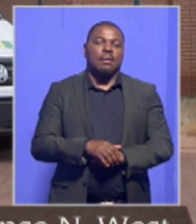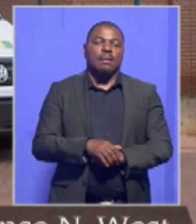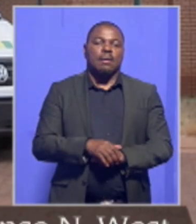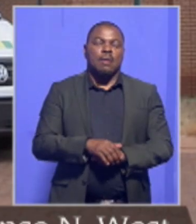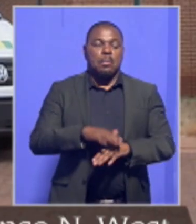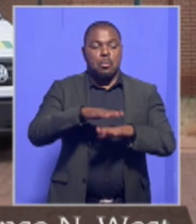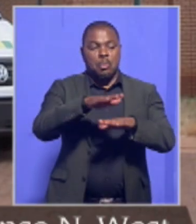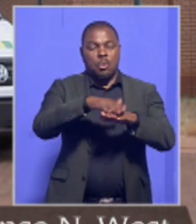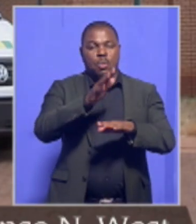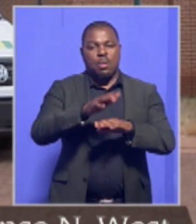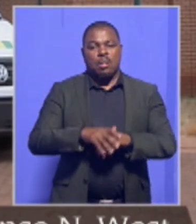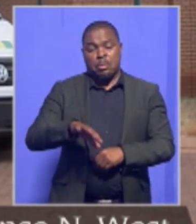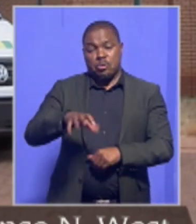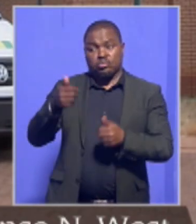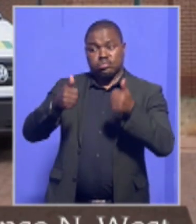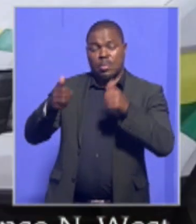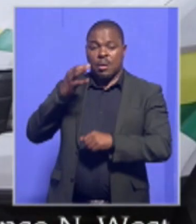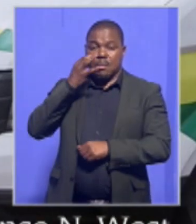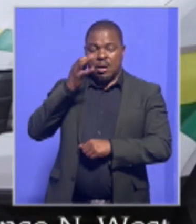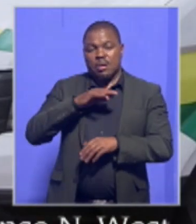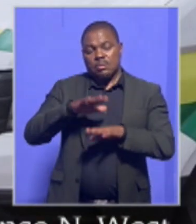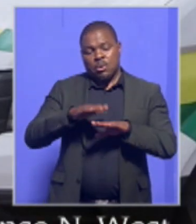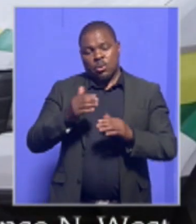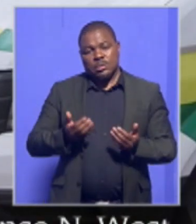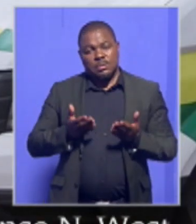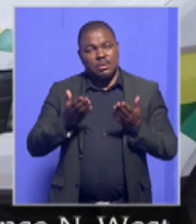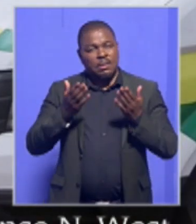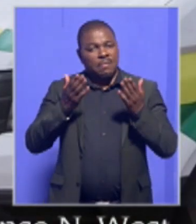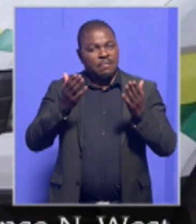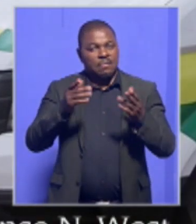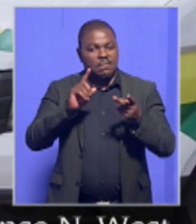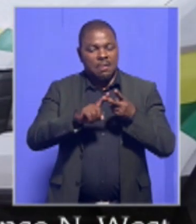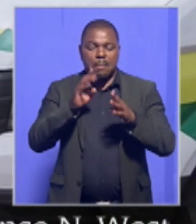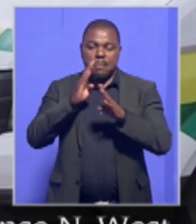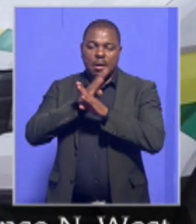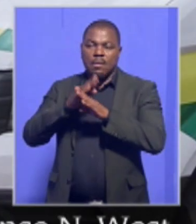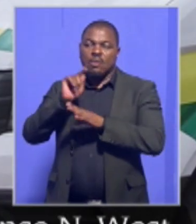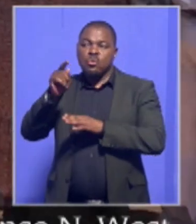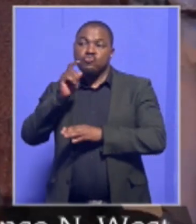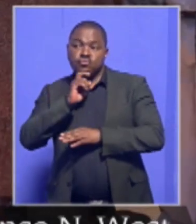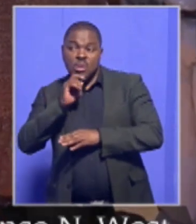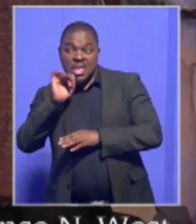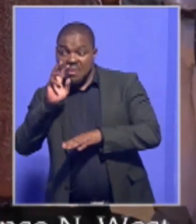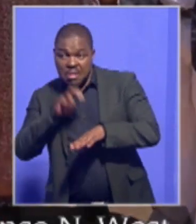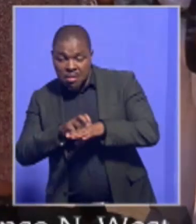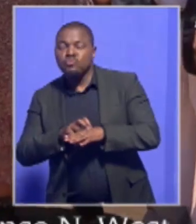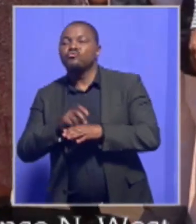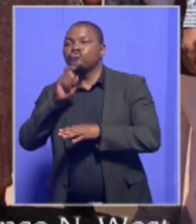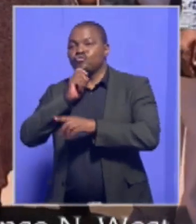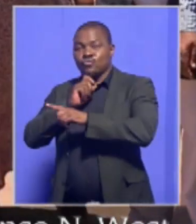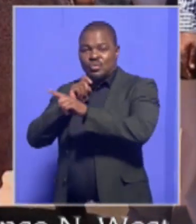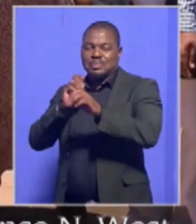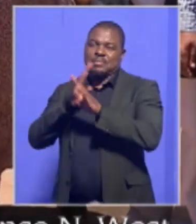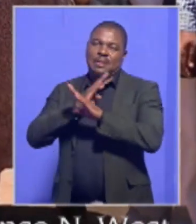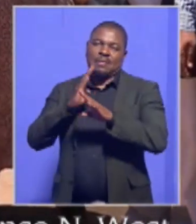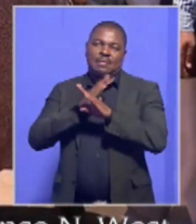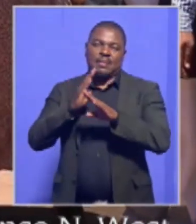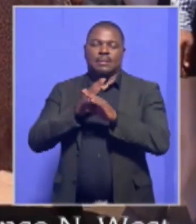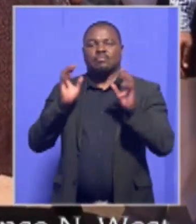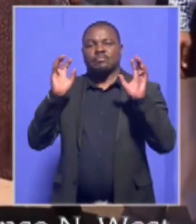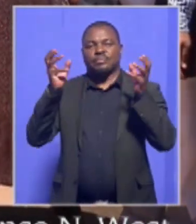ya porofense ba re ba tla tswelela go dirisa ditirelo tsa tshoganyetso tsa ditlamo tsa poraefete fa go tlhokega. Thabang Morutlwa,